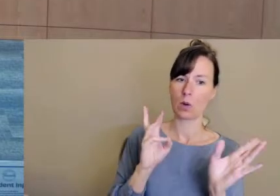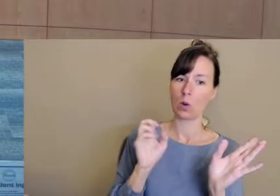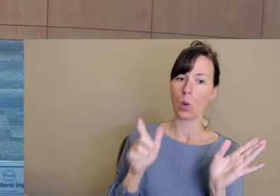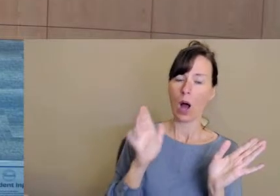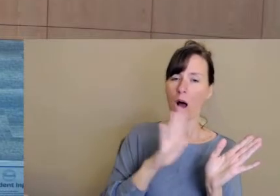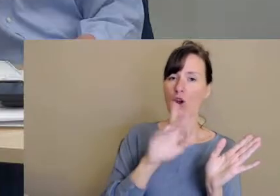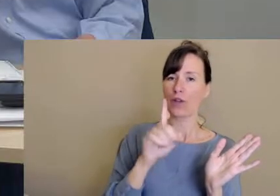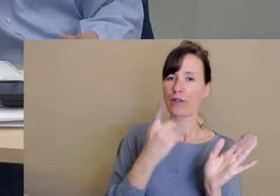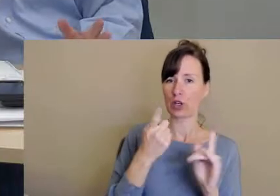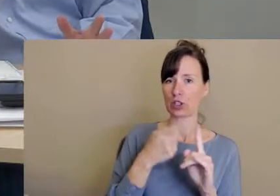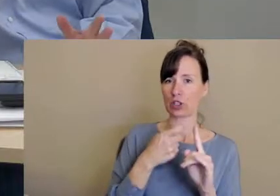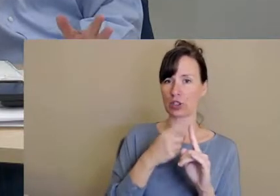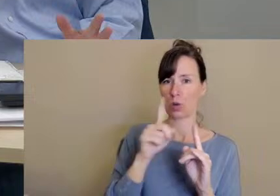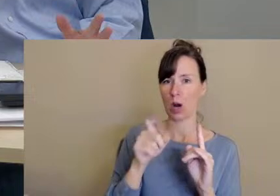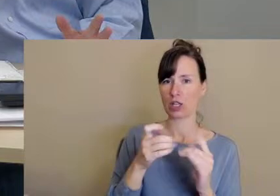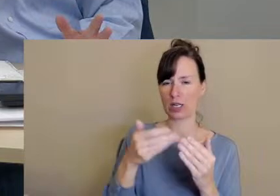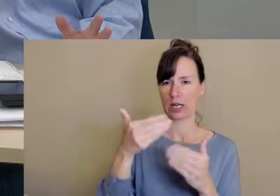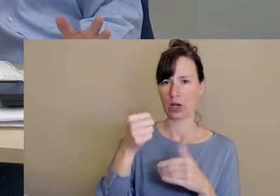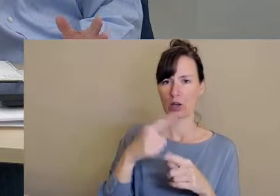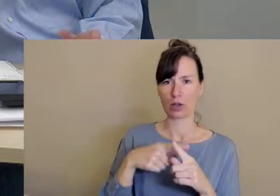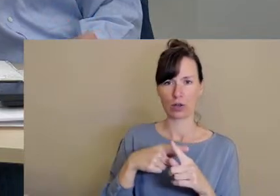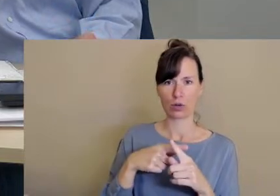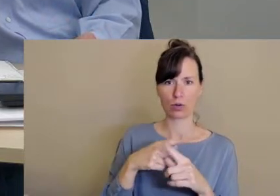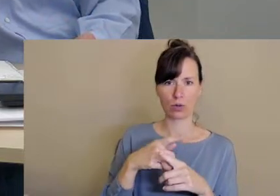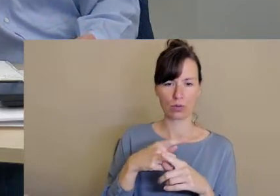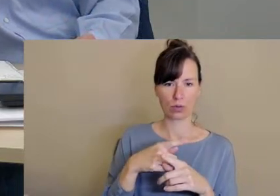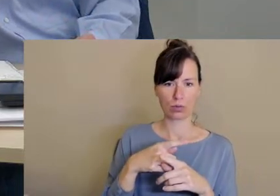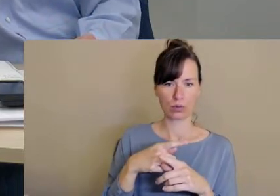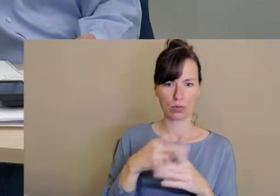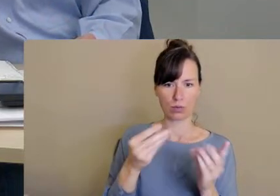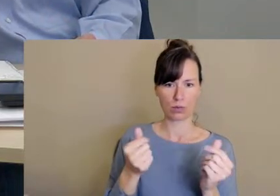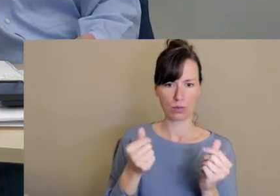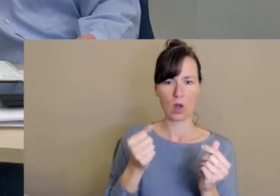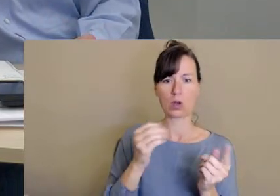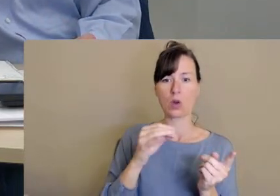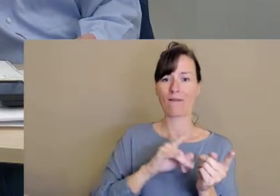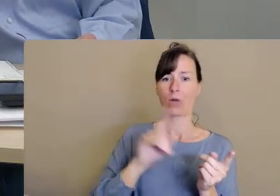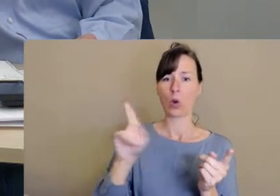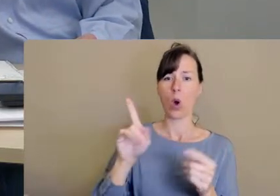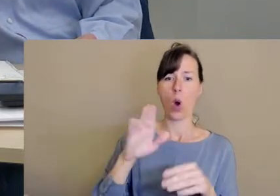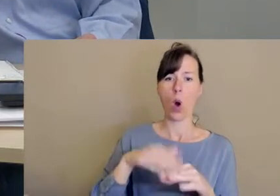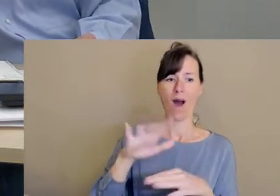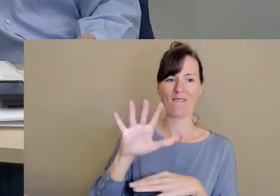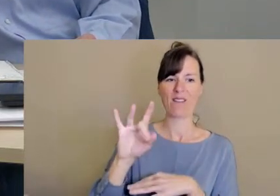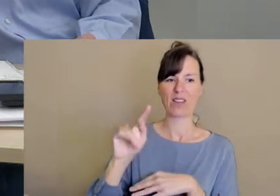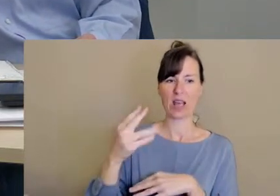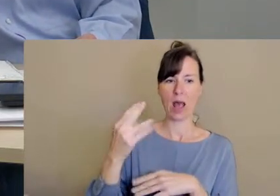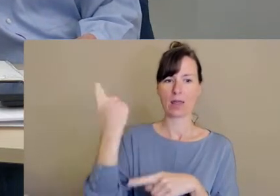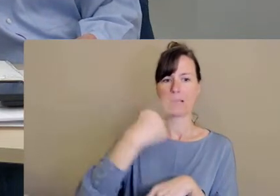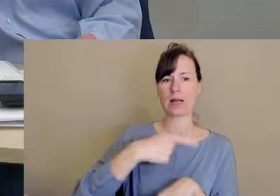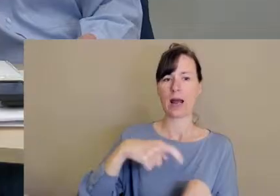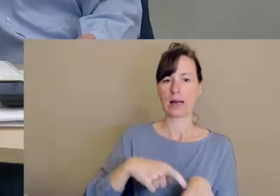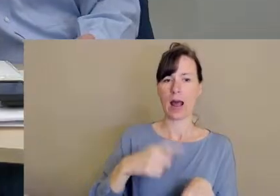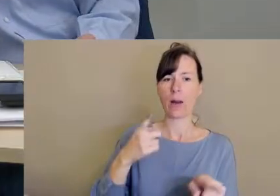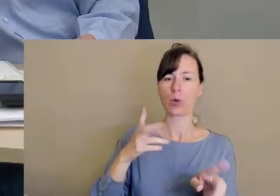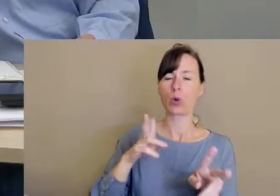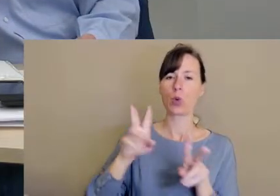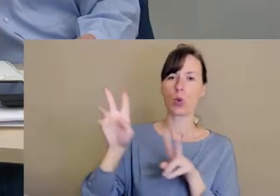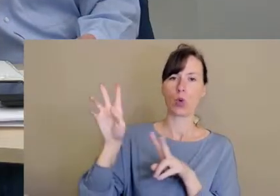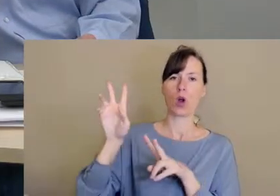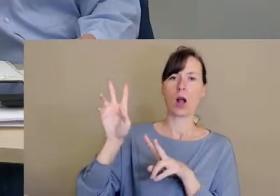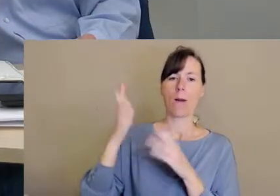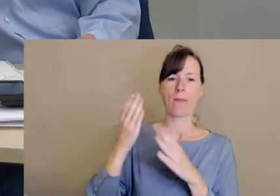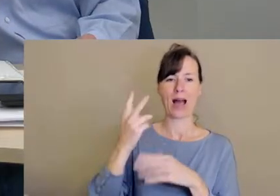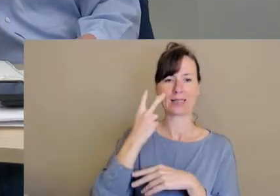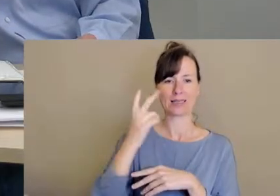address. So if you go out on 58th in the daytime and you look up, you might see a 70 underneath or a 100 underneath. That means